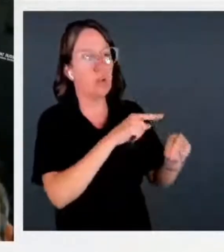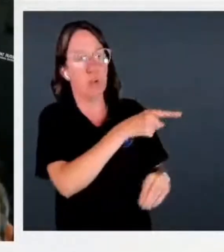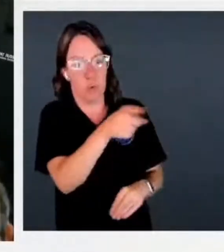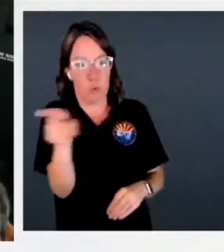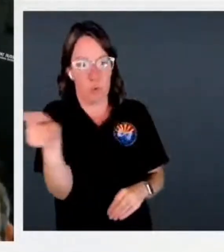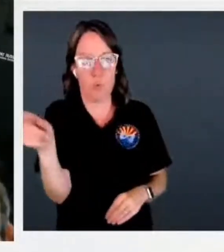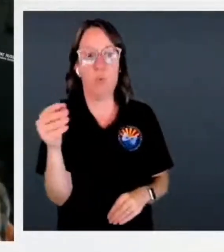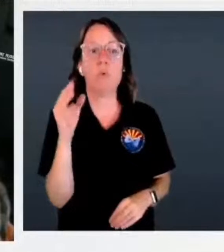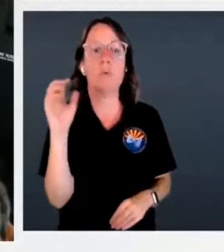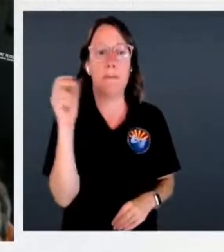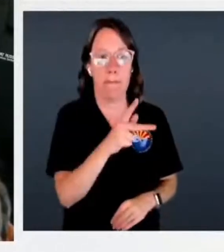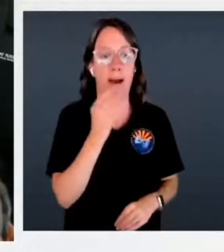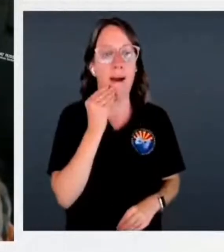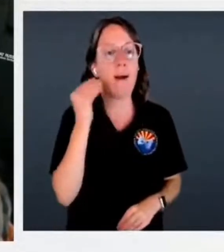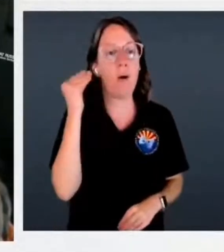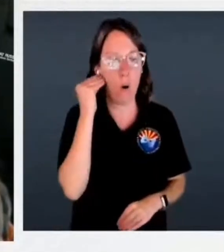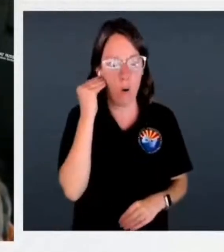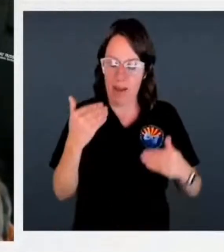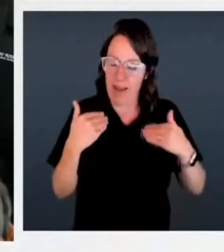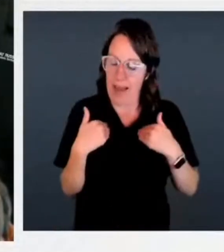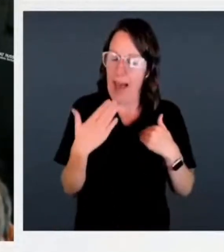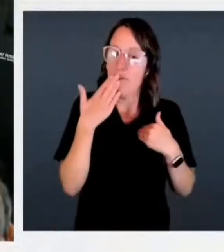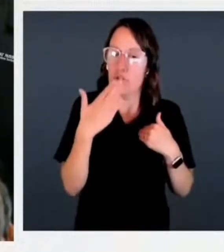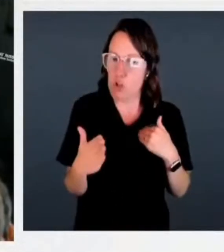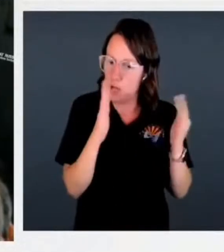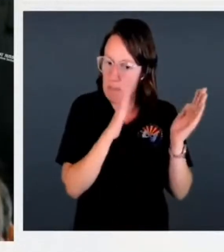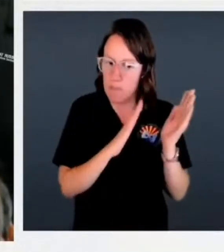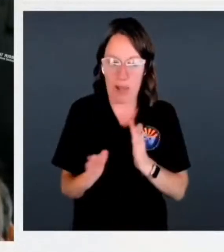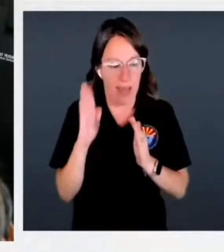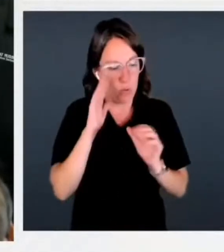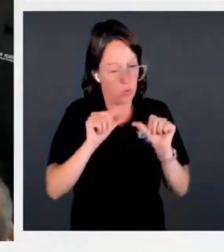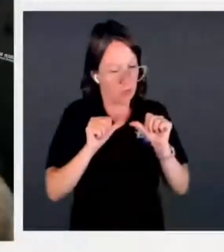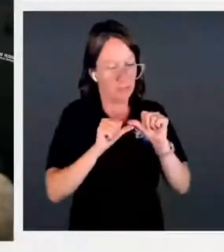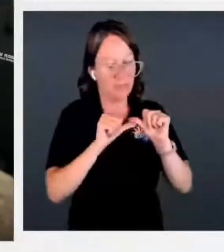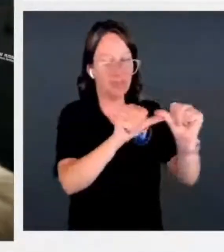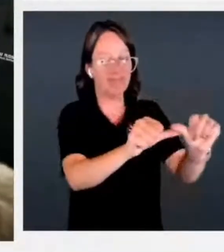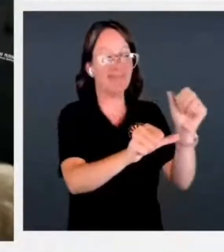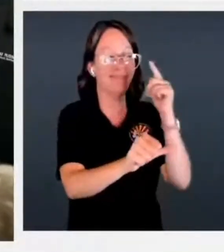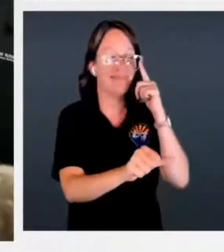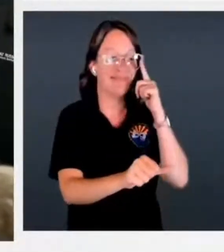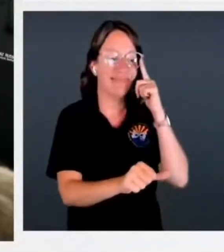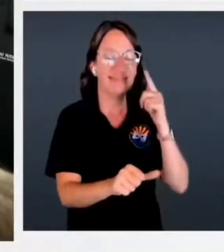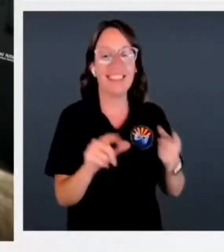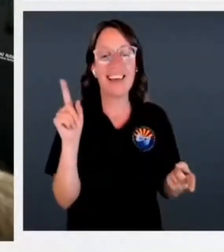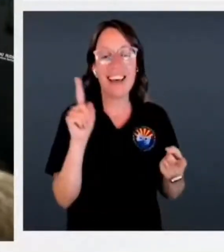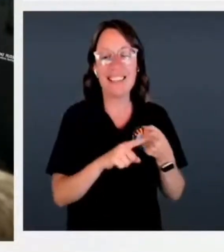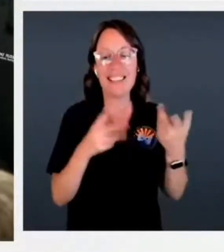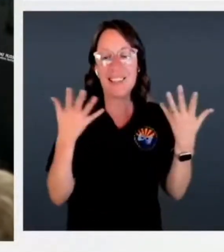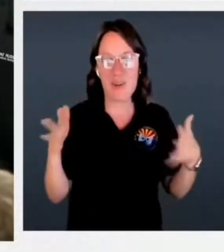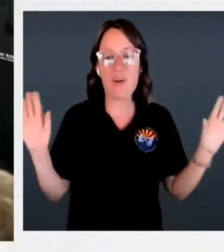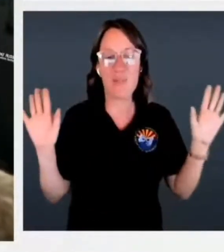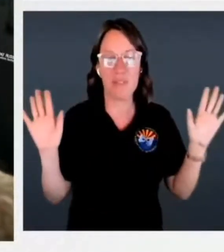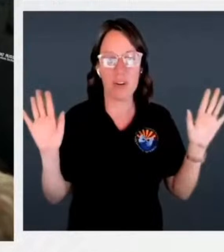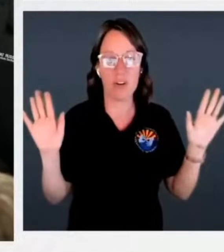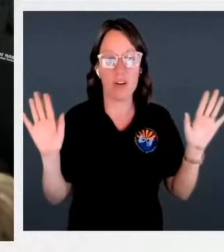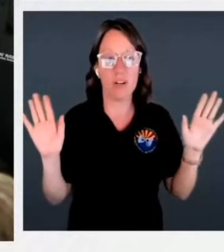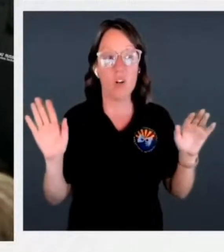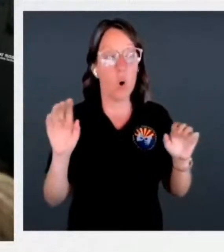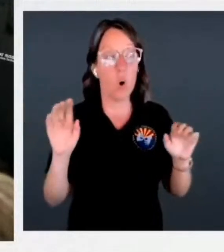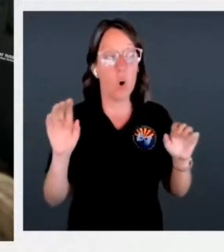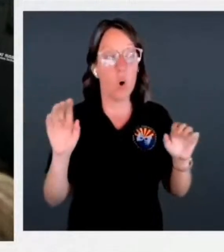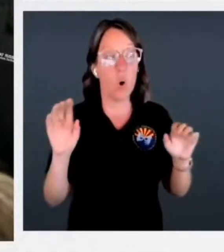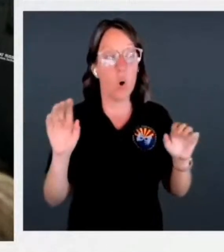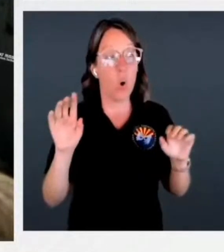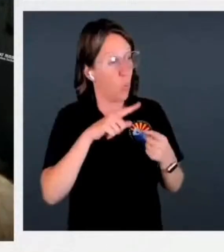plan, and we're going to see it through to the end. When you do me a favor for these firefighters that are out there putting it on the line, when you don't see a